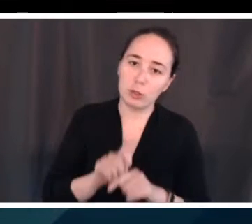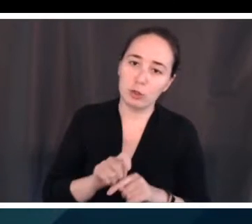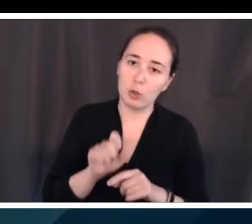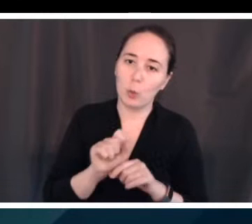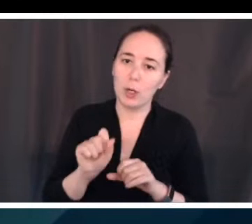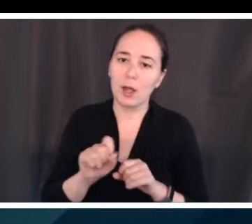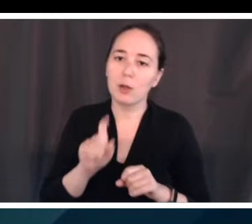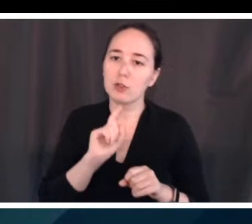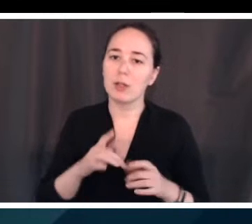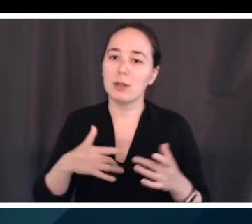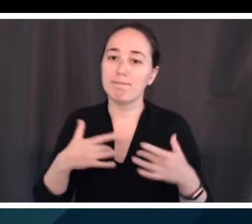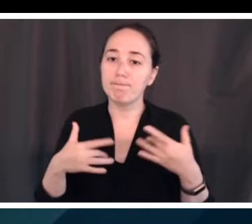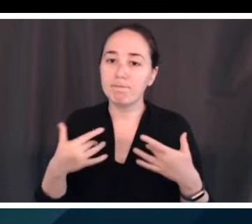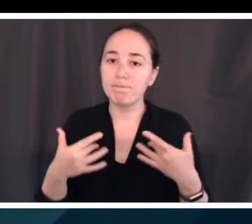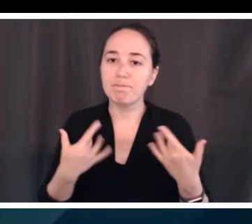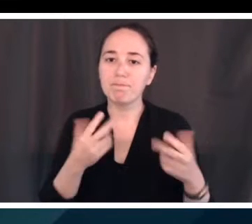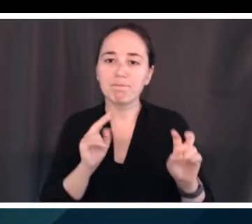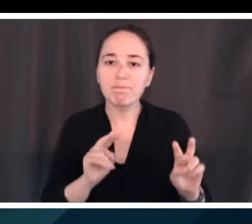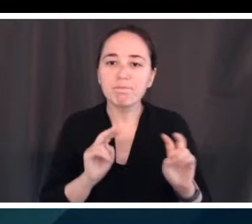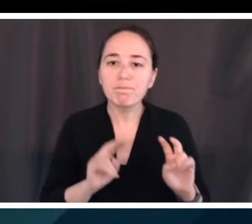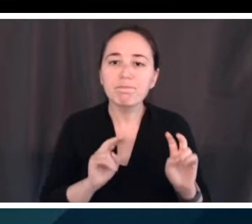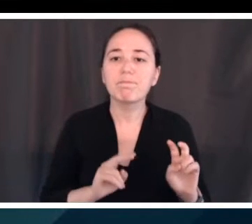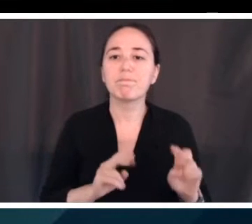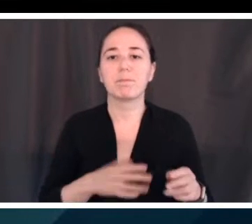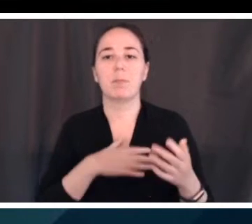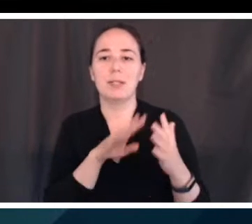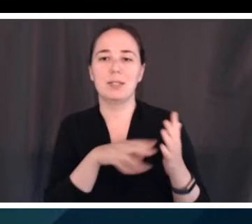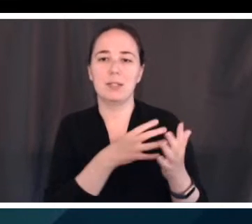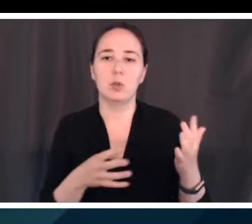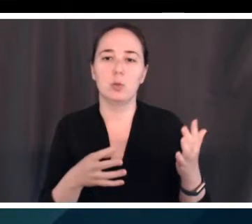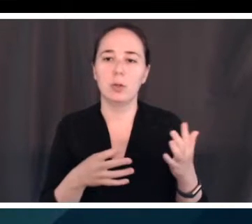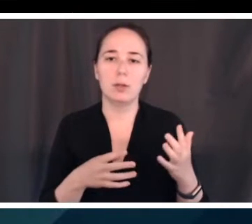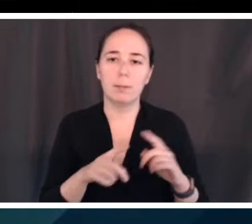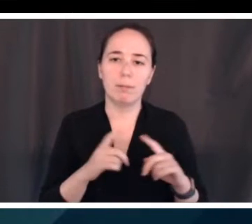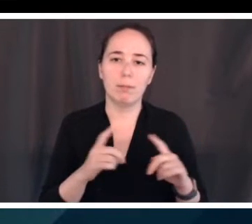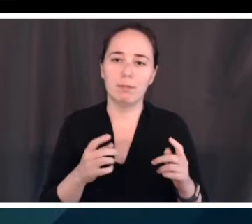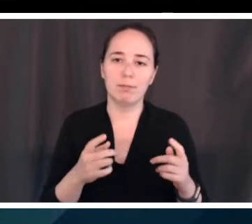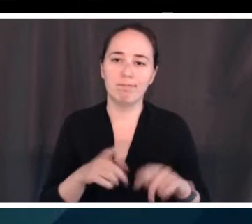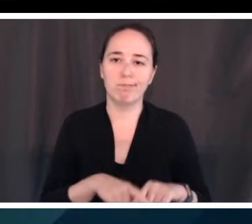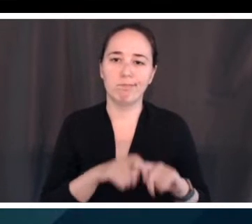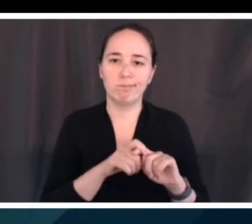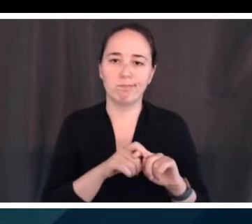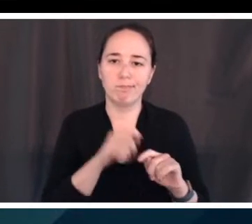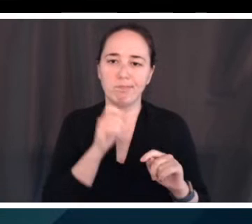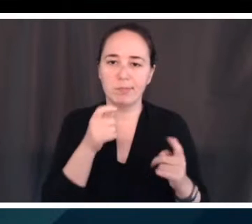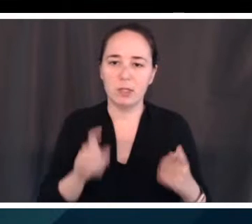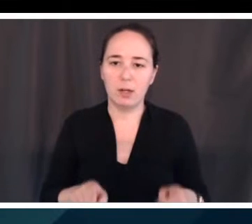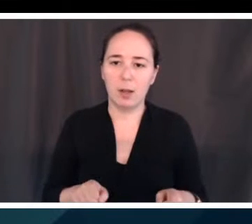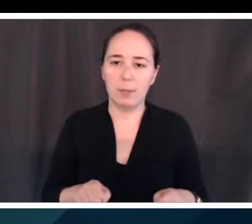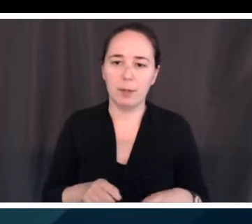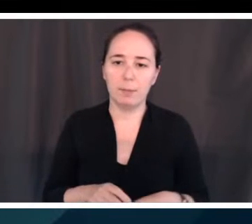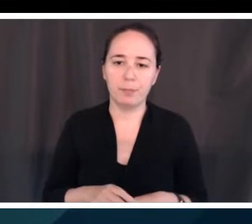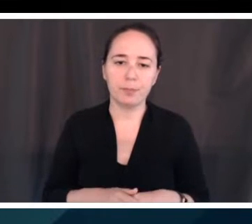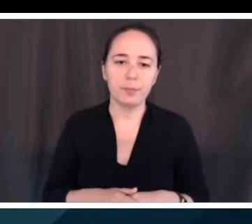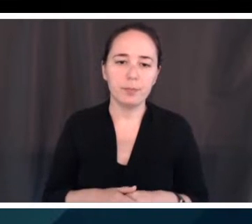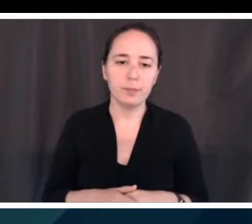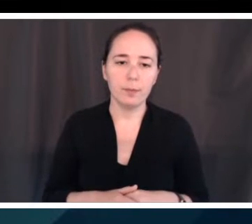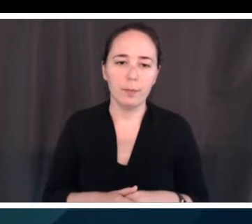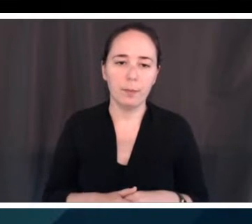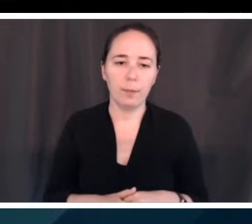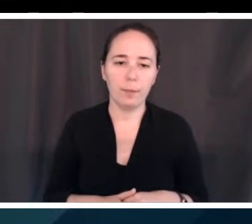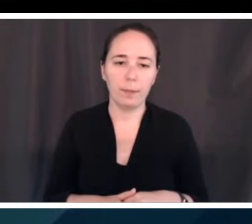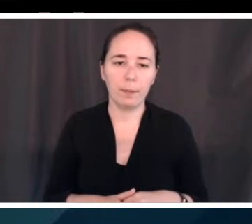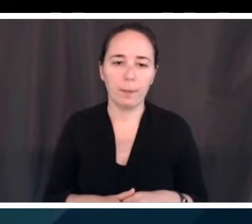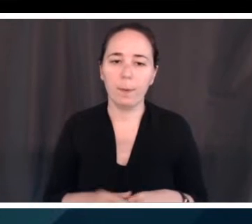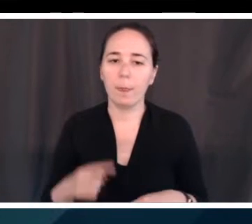to doing the things that were on my schedule and didn't happen. And we don't really know what kind